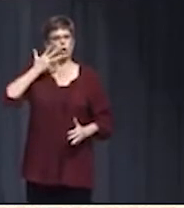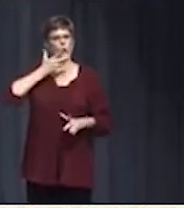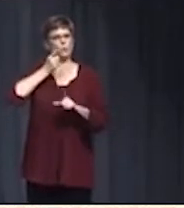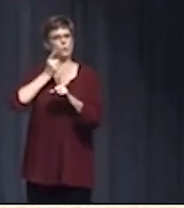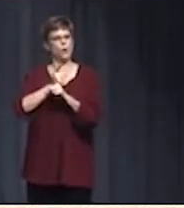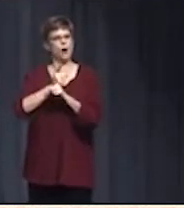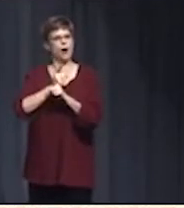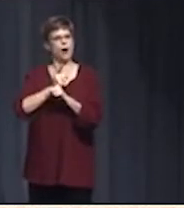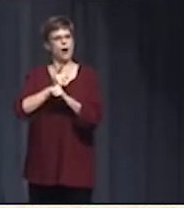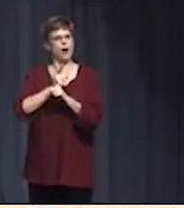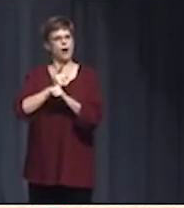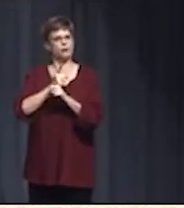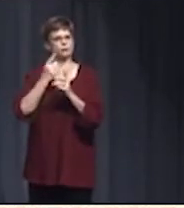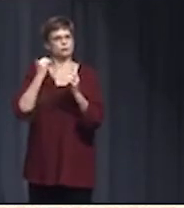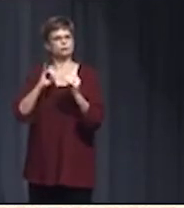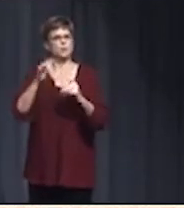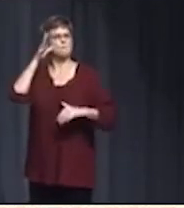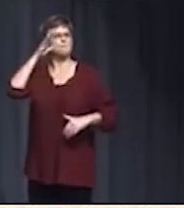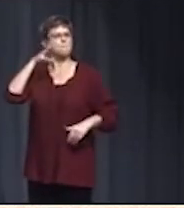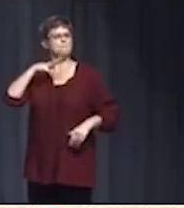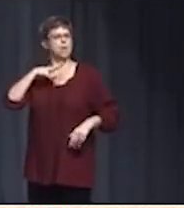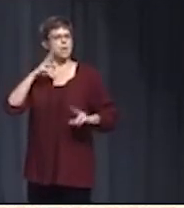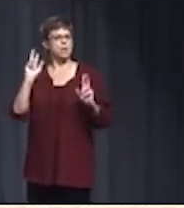right in terms of our man status with our group.